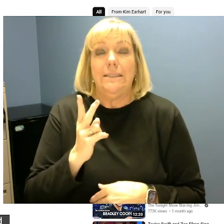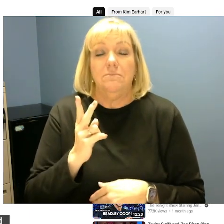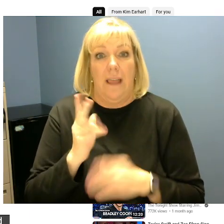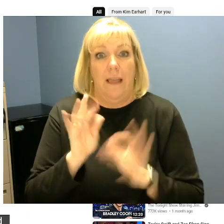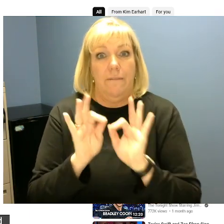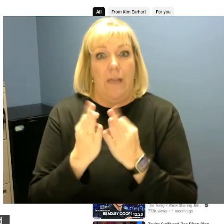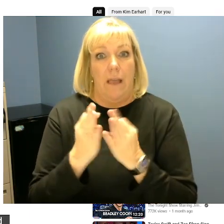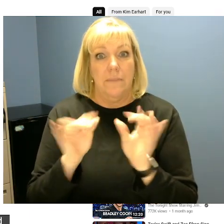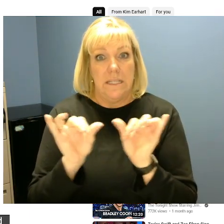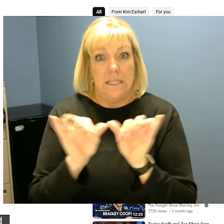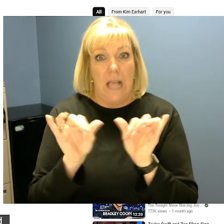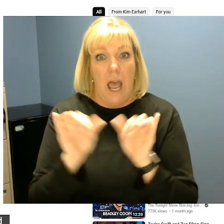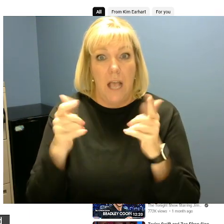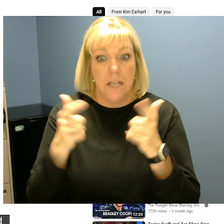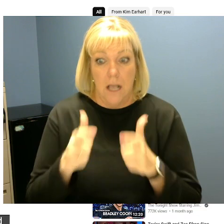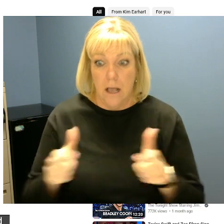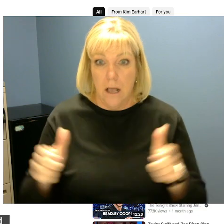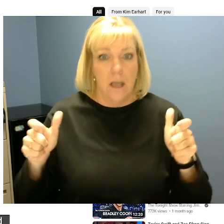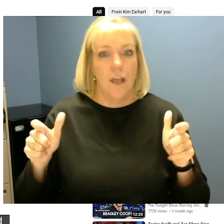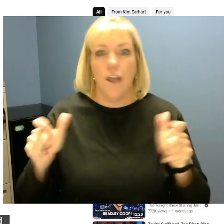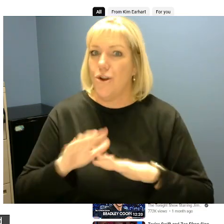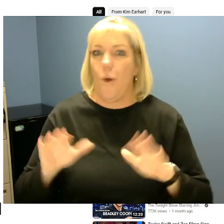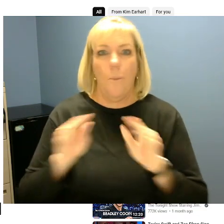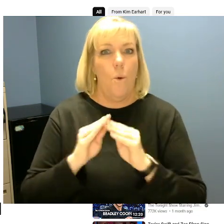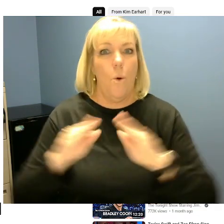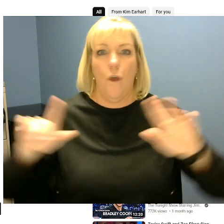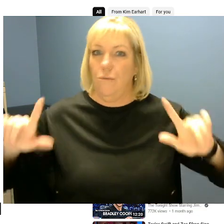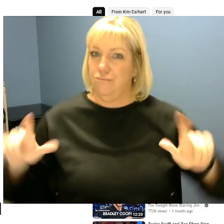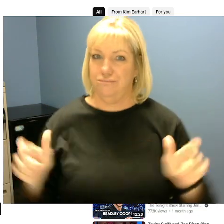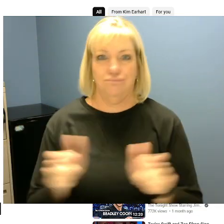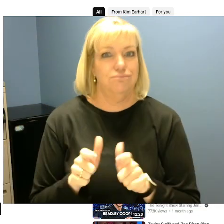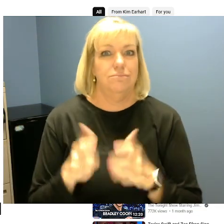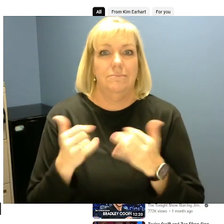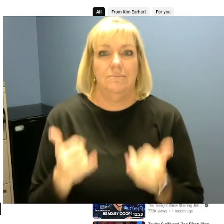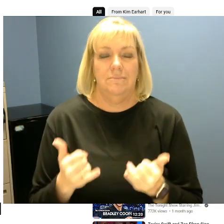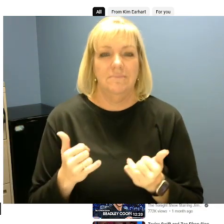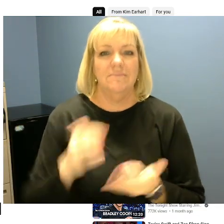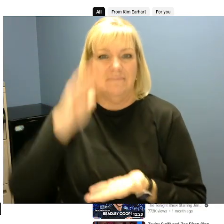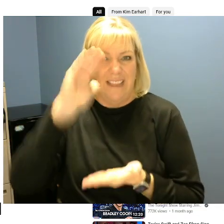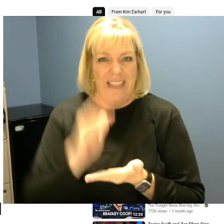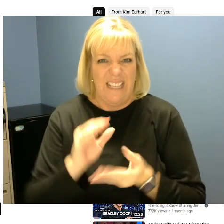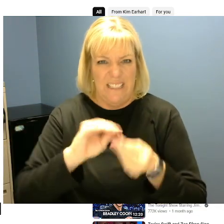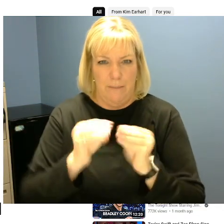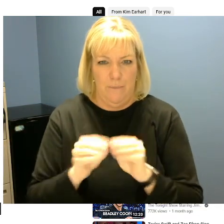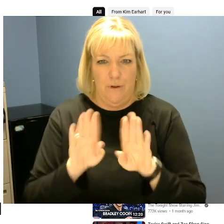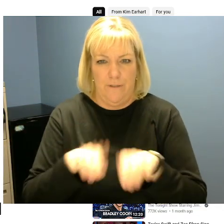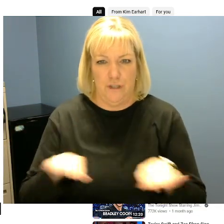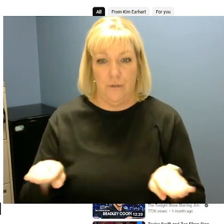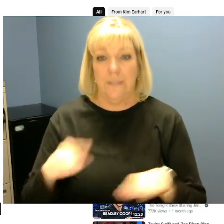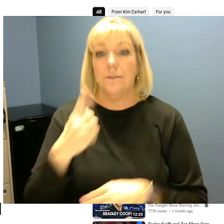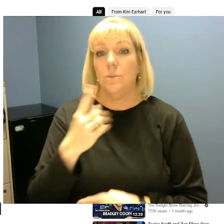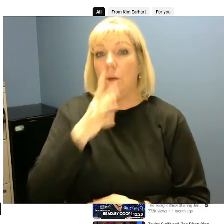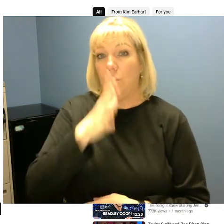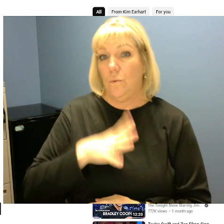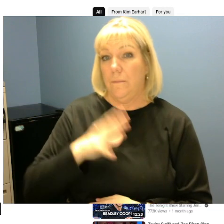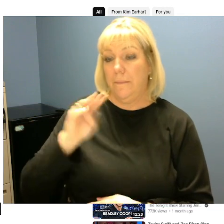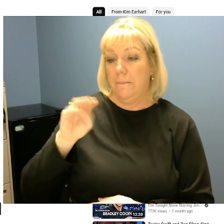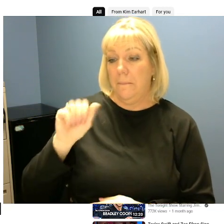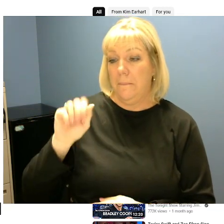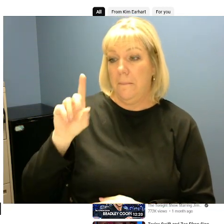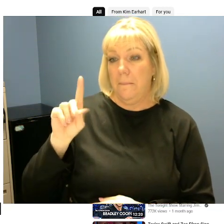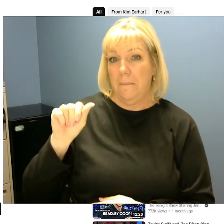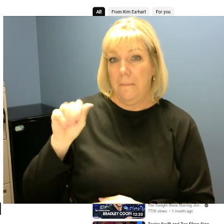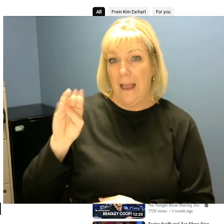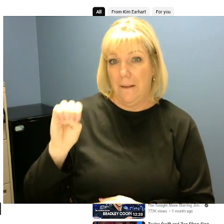emphasis on, because there's that emphasis on motherhood, and so we're going to see Madame Restell is going to be significant to that